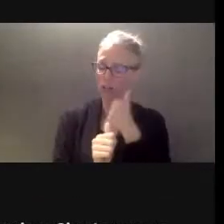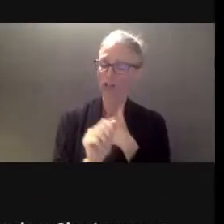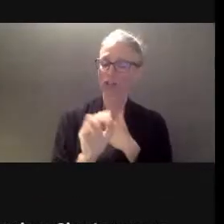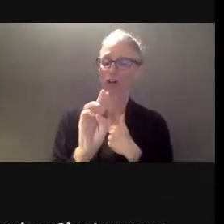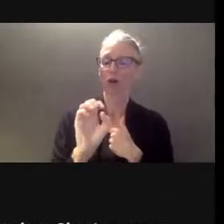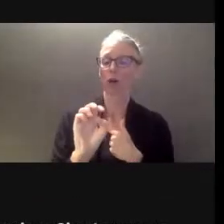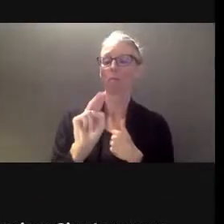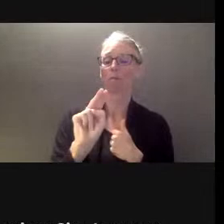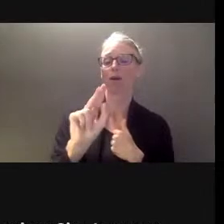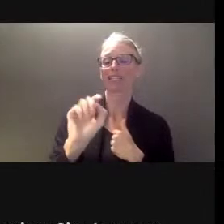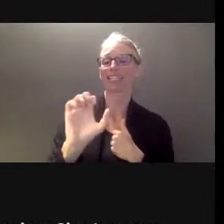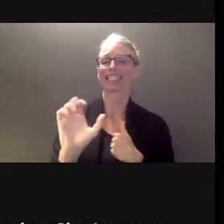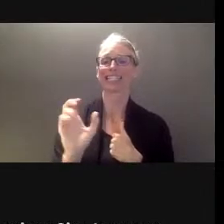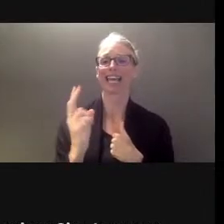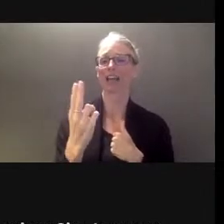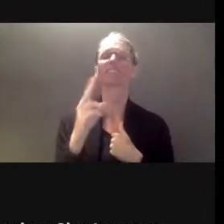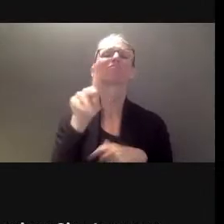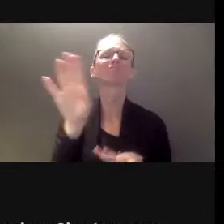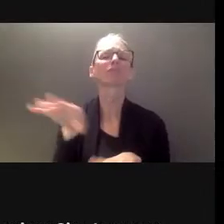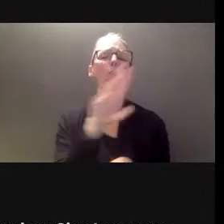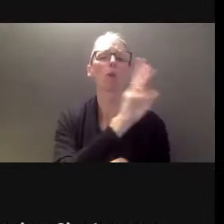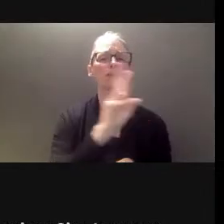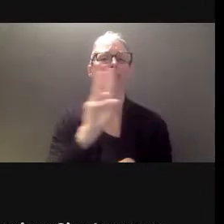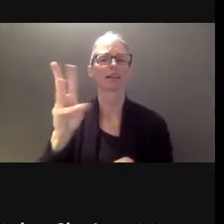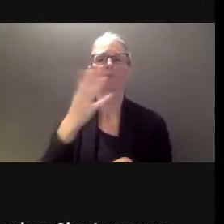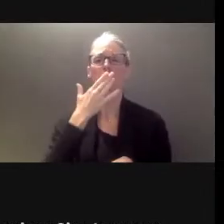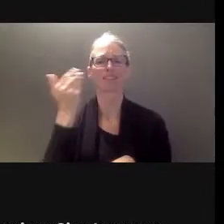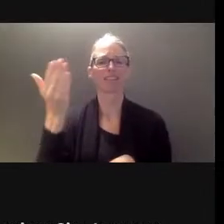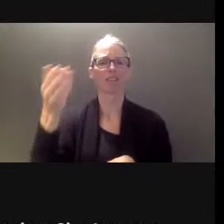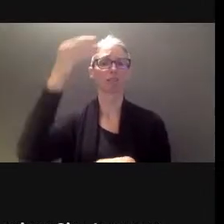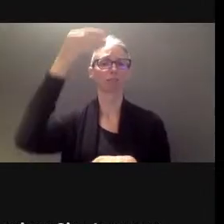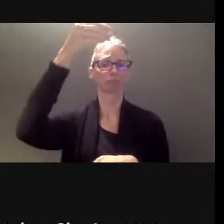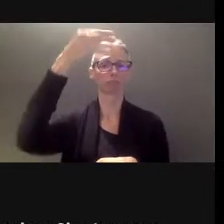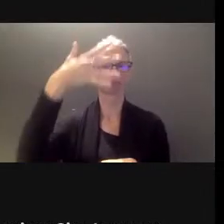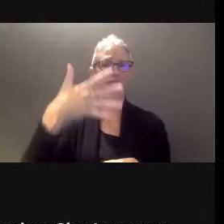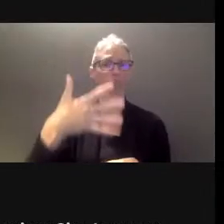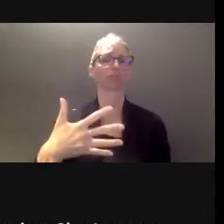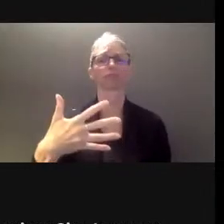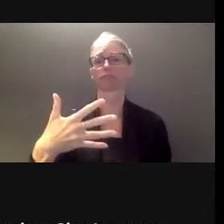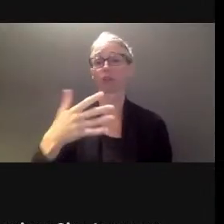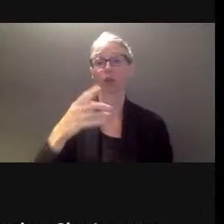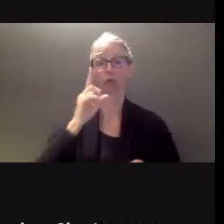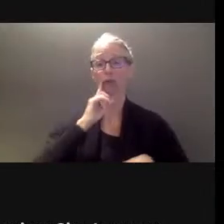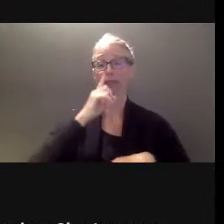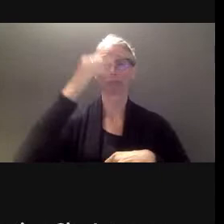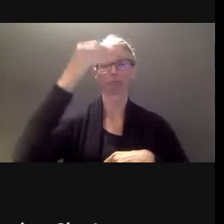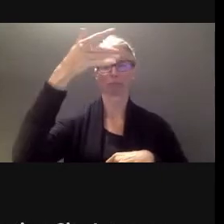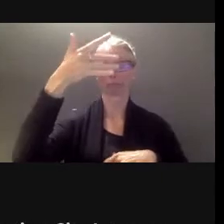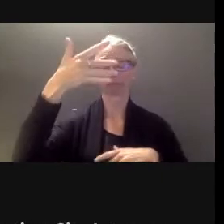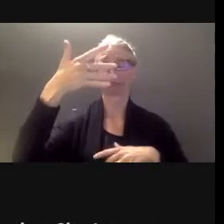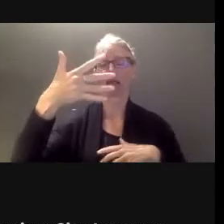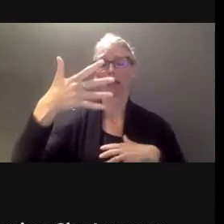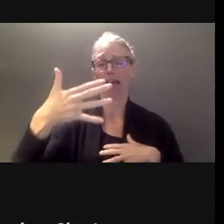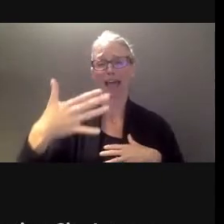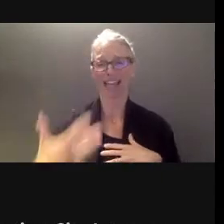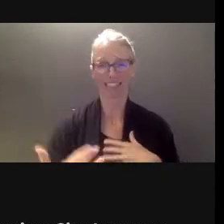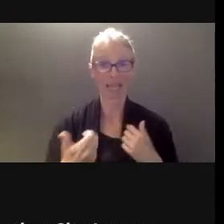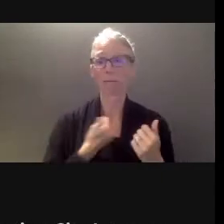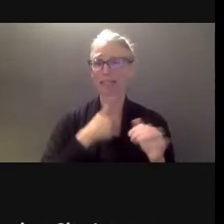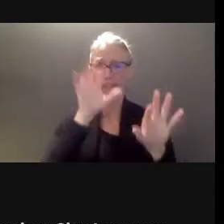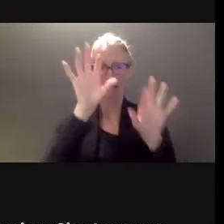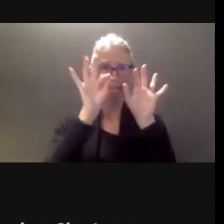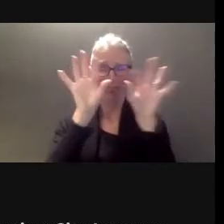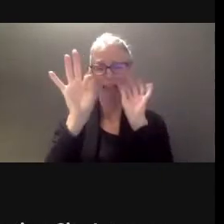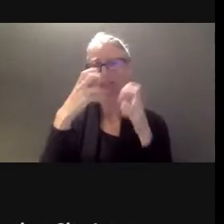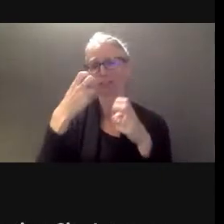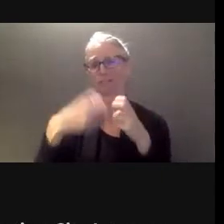things that you could check out on the website. And it's just such a wide scope that it's really hard to highlight. So the answer to that